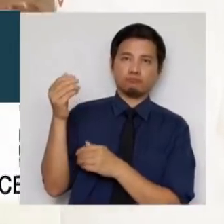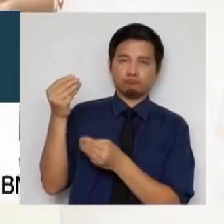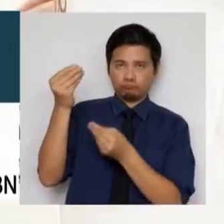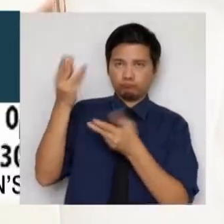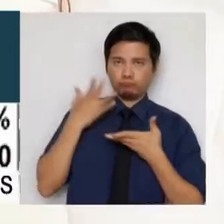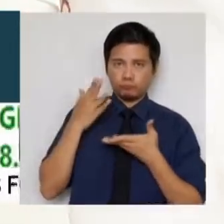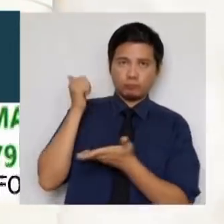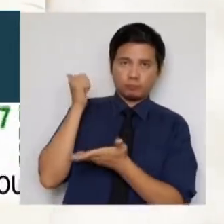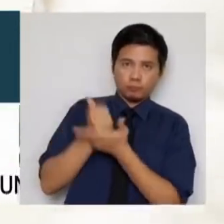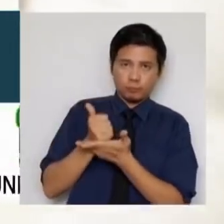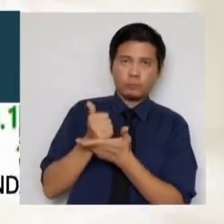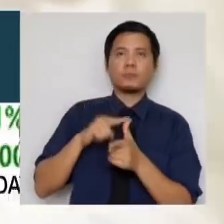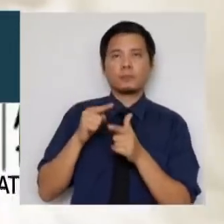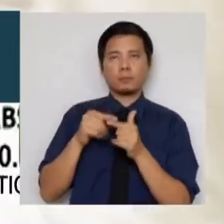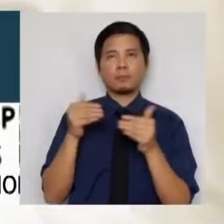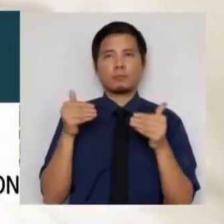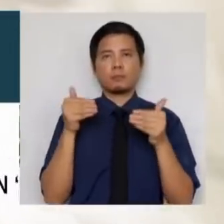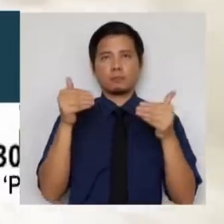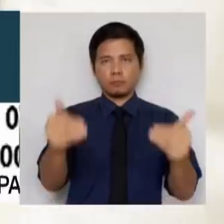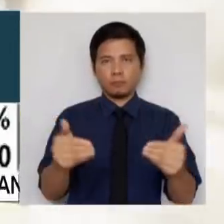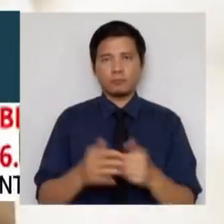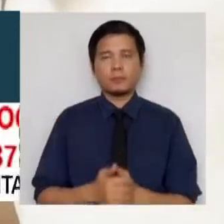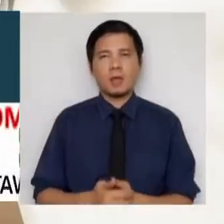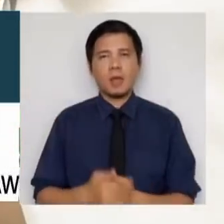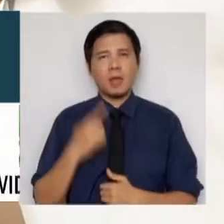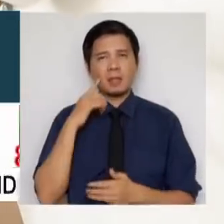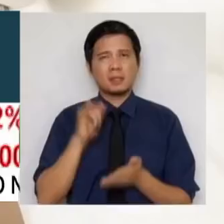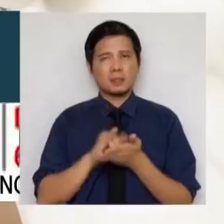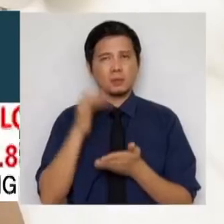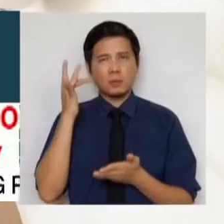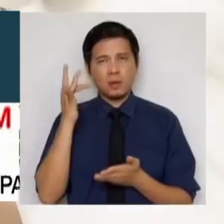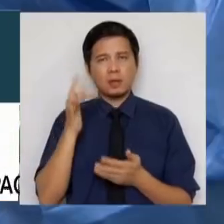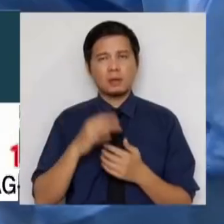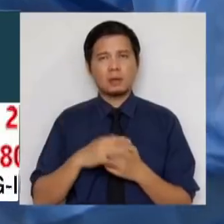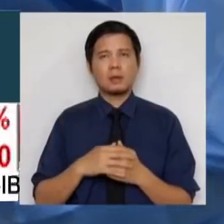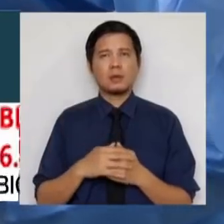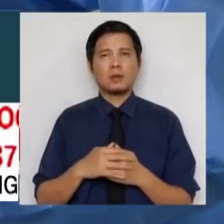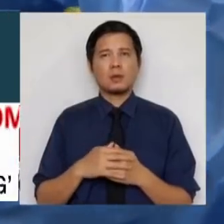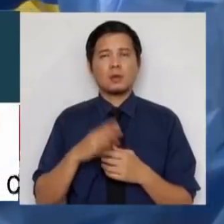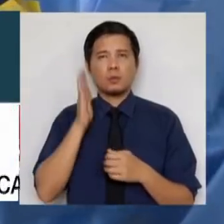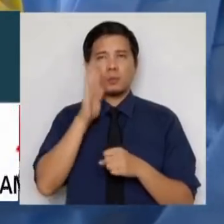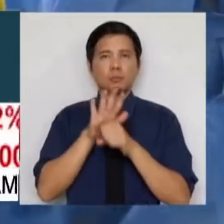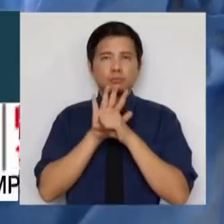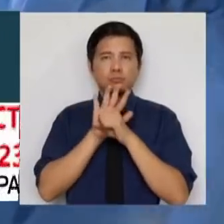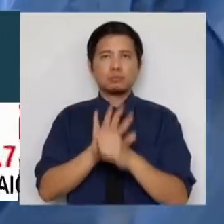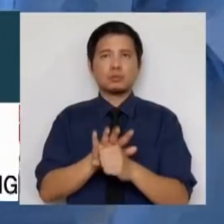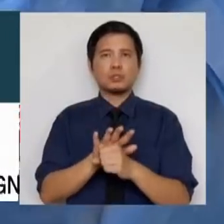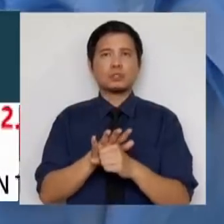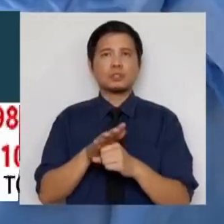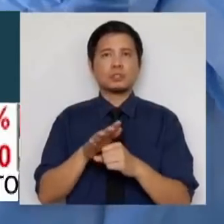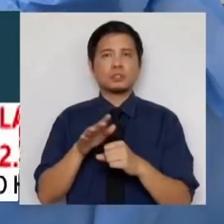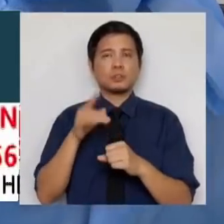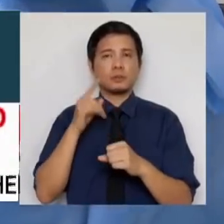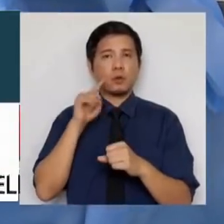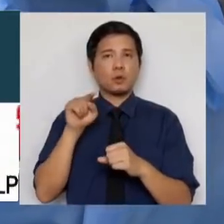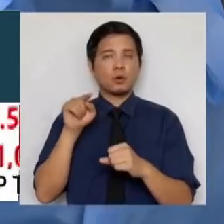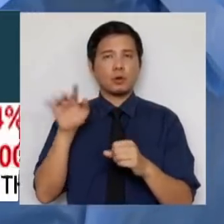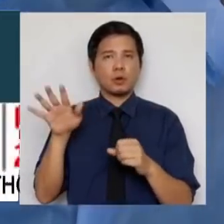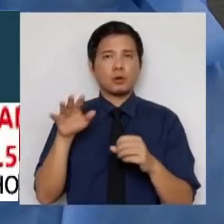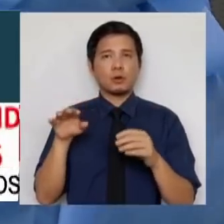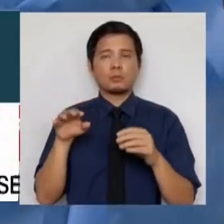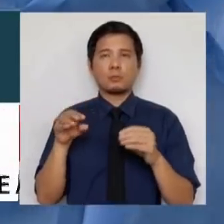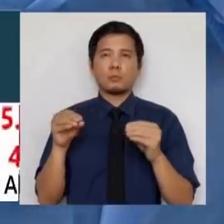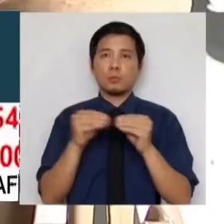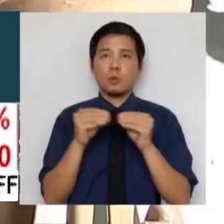foremost. So I think that's why it's been moved to or pushed to April 12th. It's so that we can have more